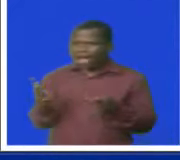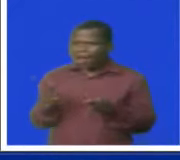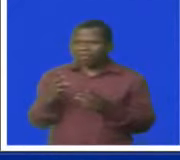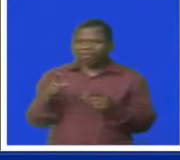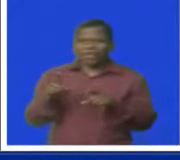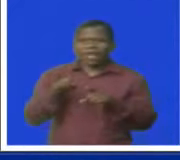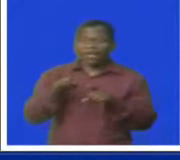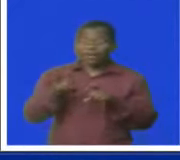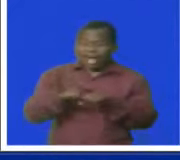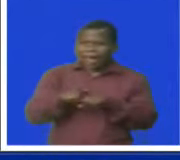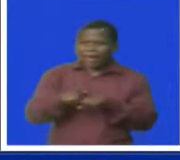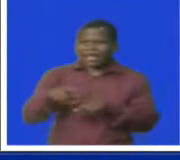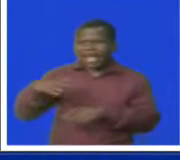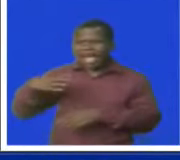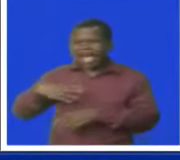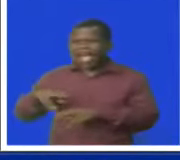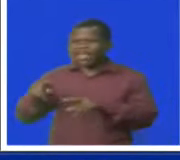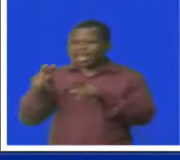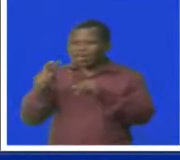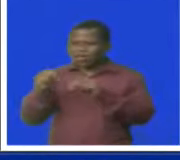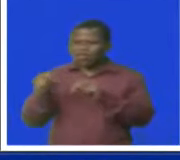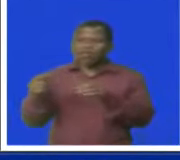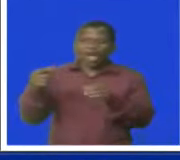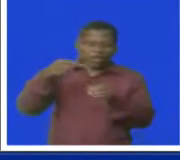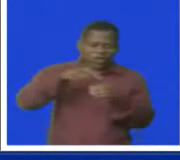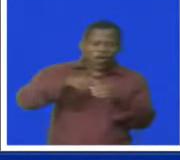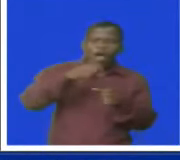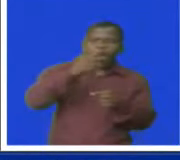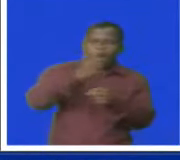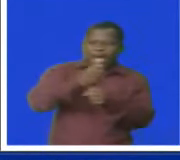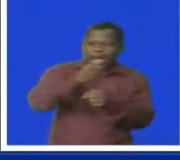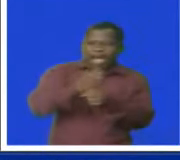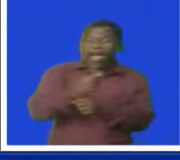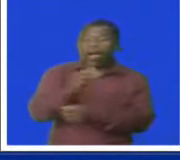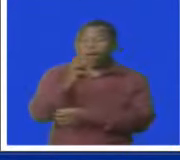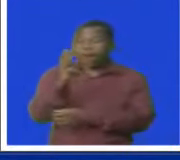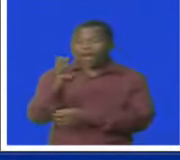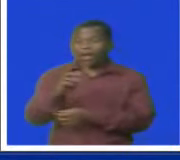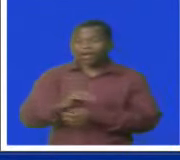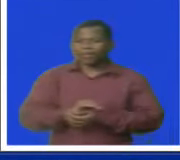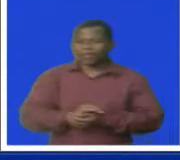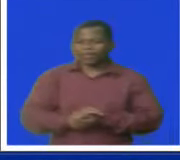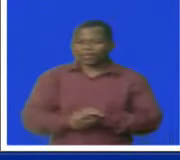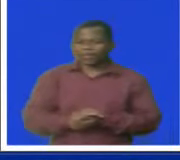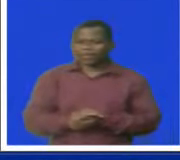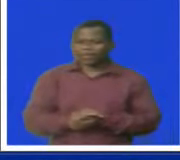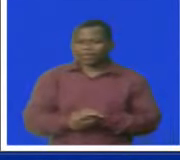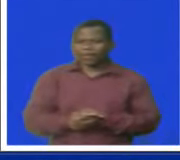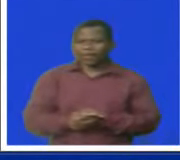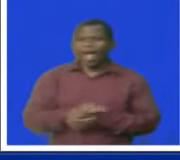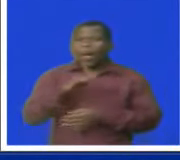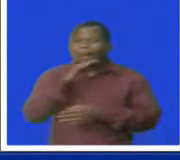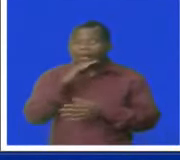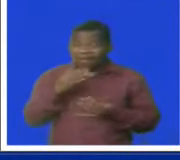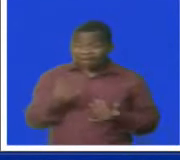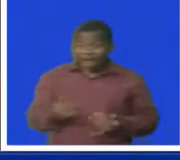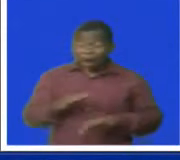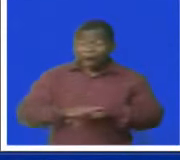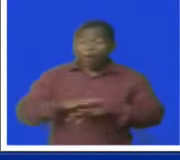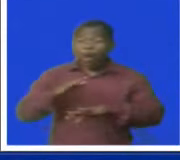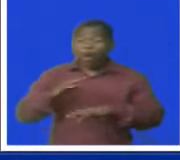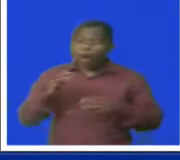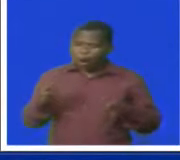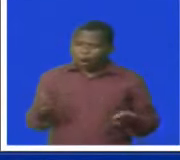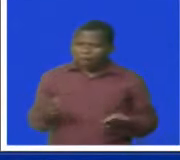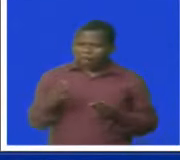employment. We welcome the development across there where we want to bring more people into our town. And hopefully this is